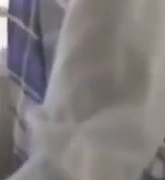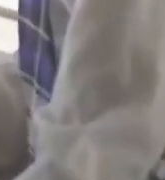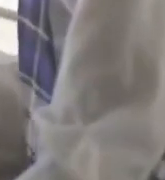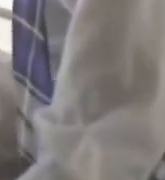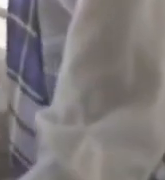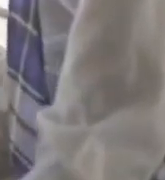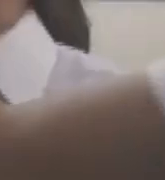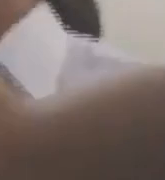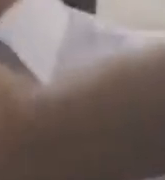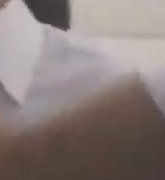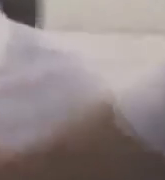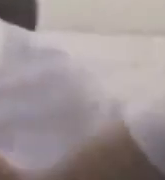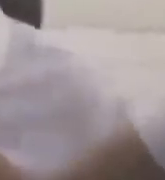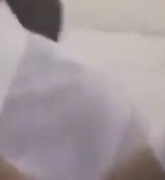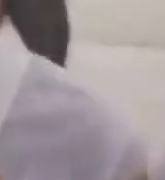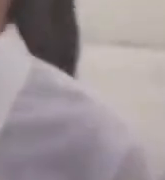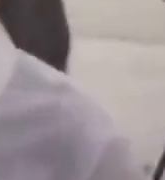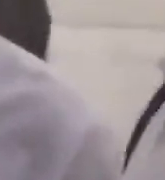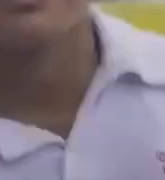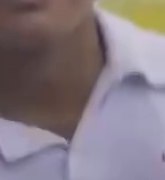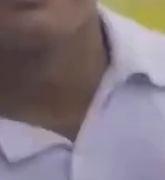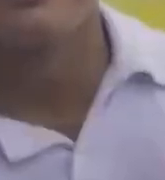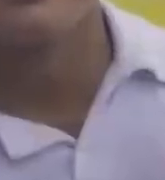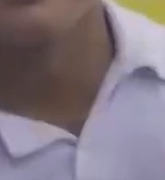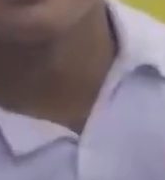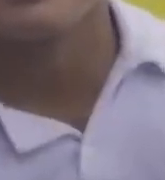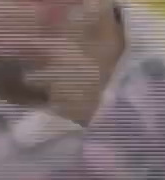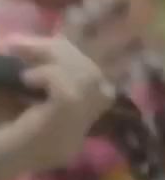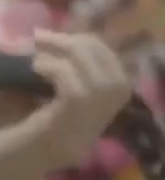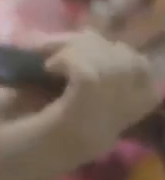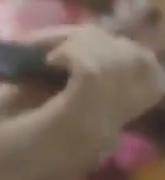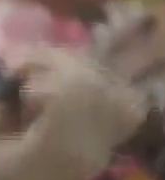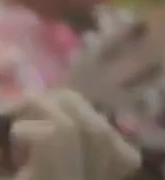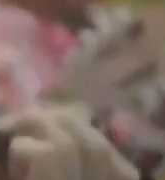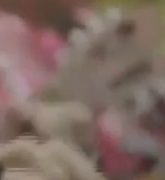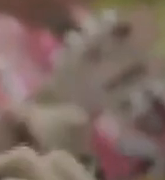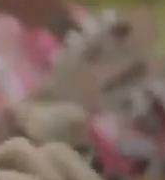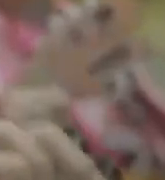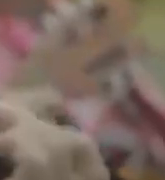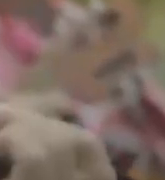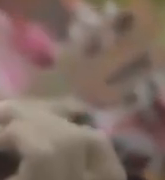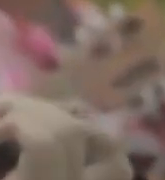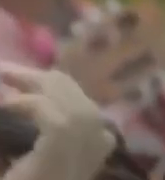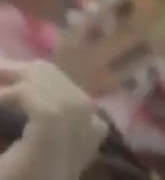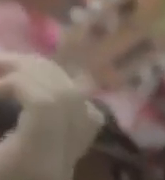We're gathering information on regarding our environment.